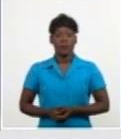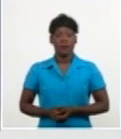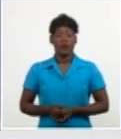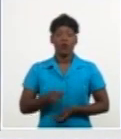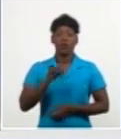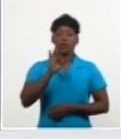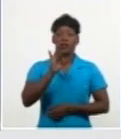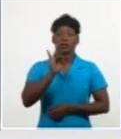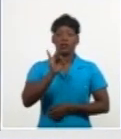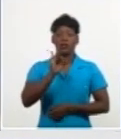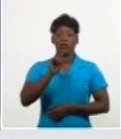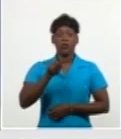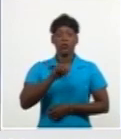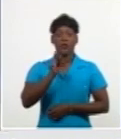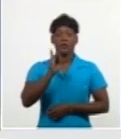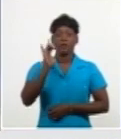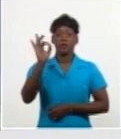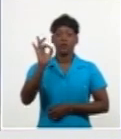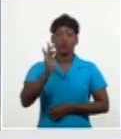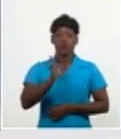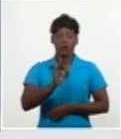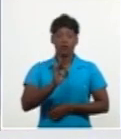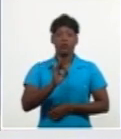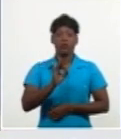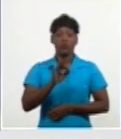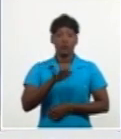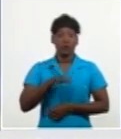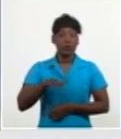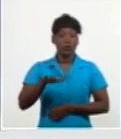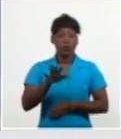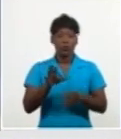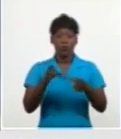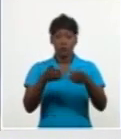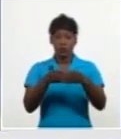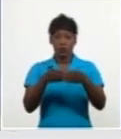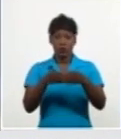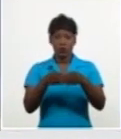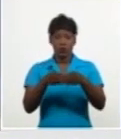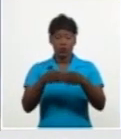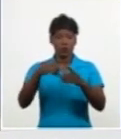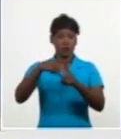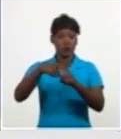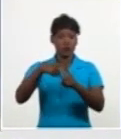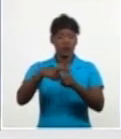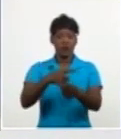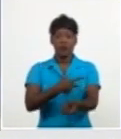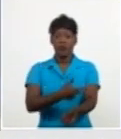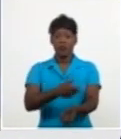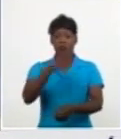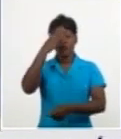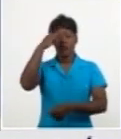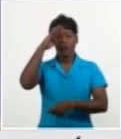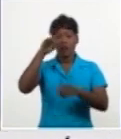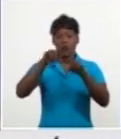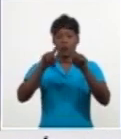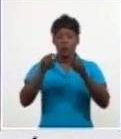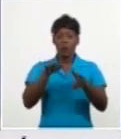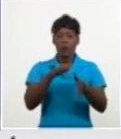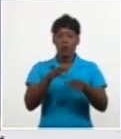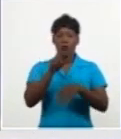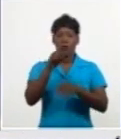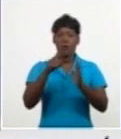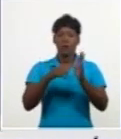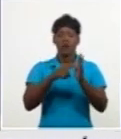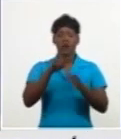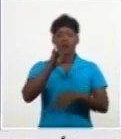for 87.7% of all cases confirmed in Cuba are positive case contacts.